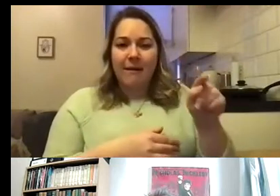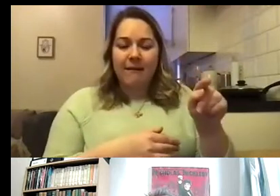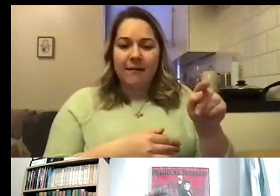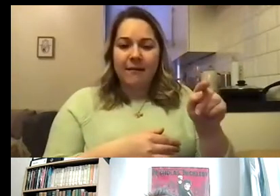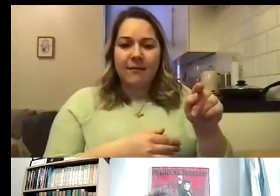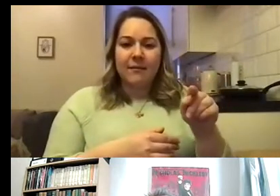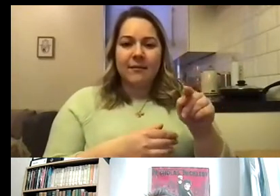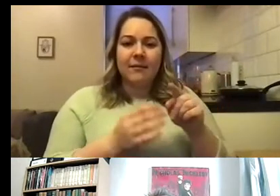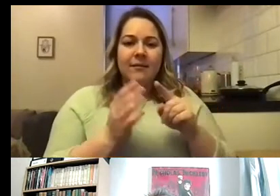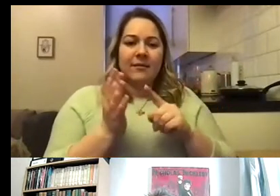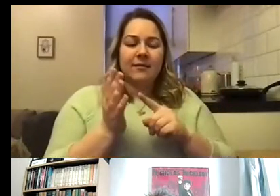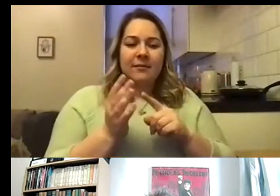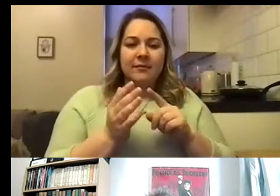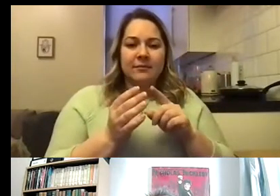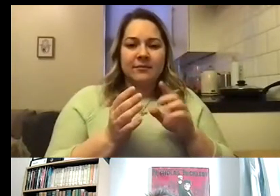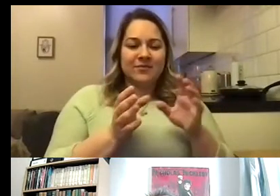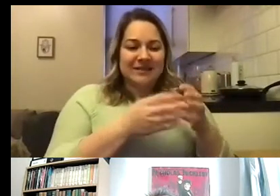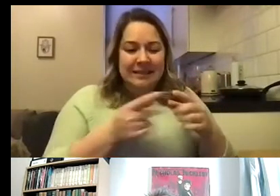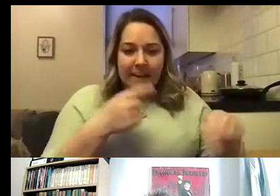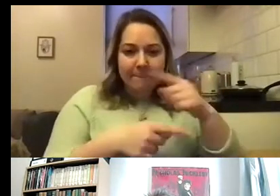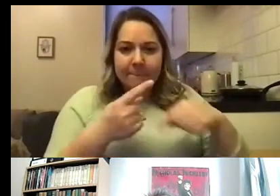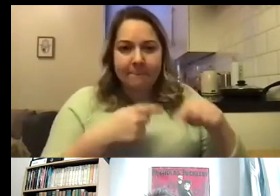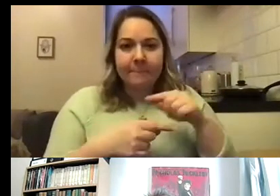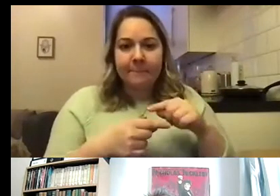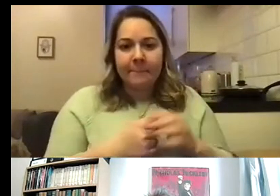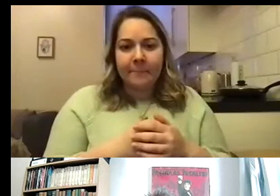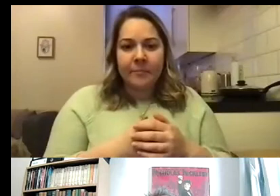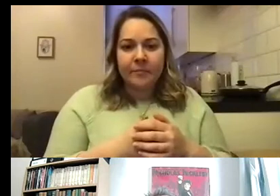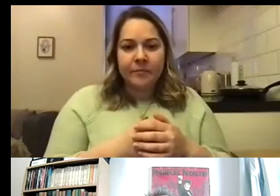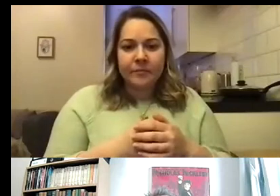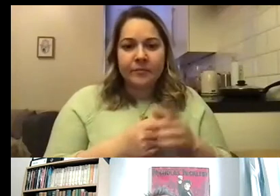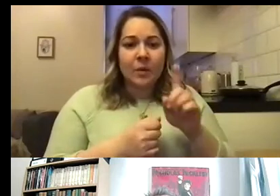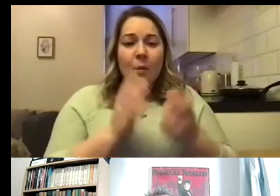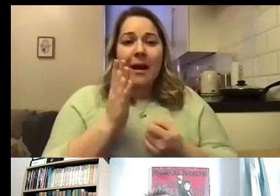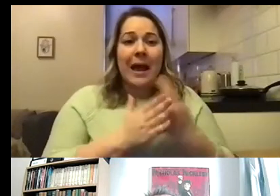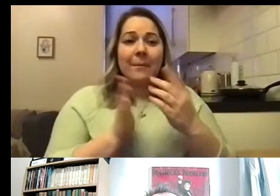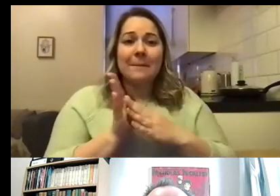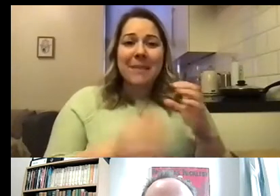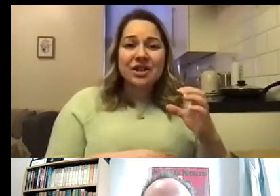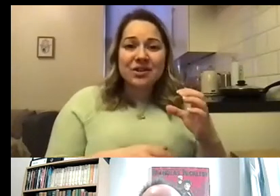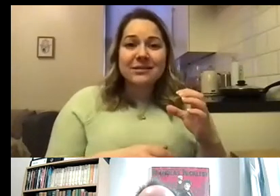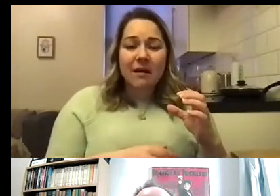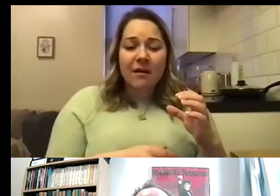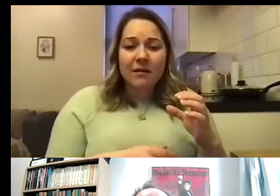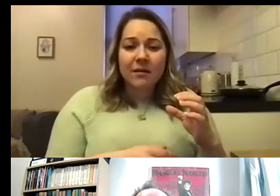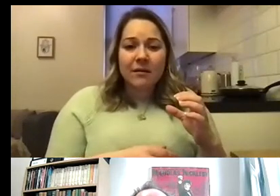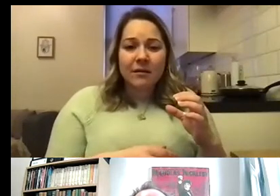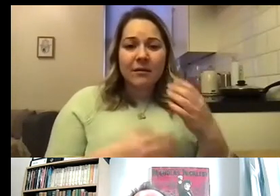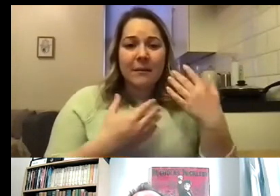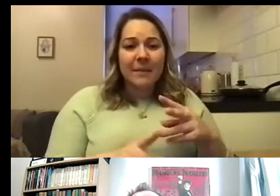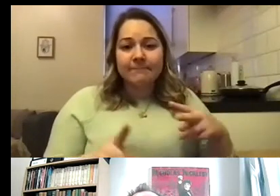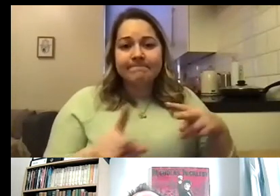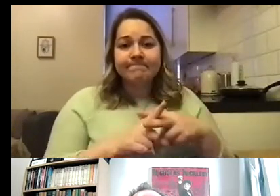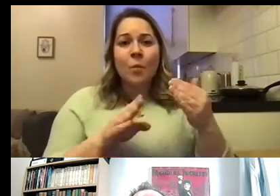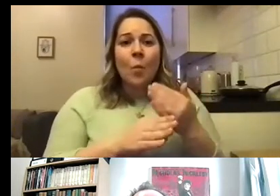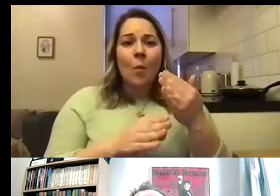Luddites and you know, the what happened in Manchester with, you know, the basically attacking working class